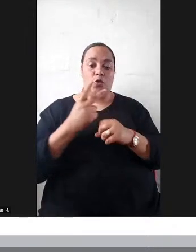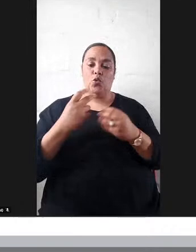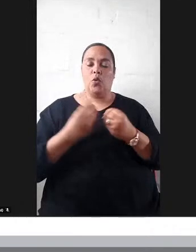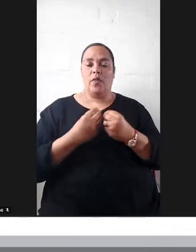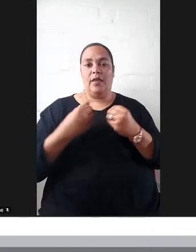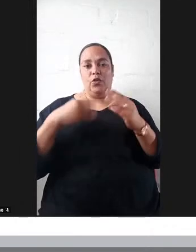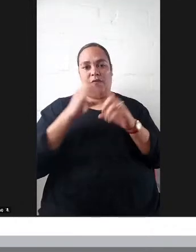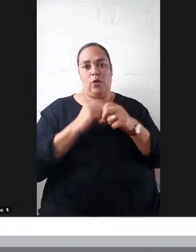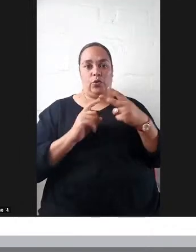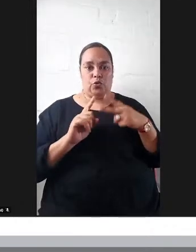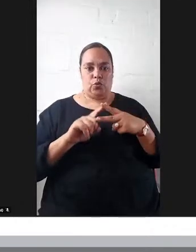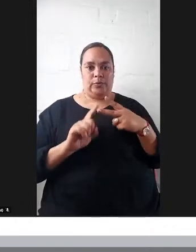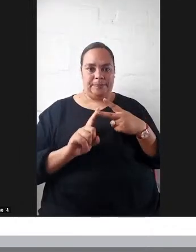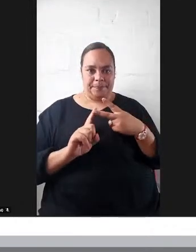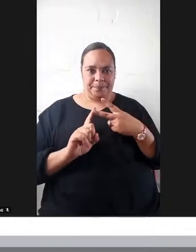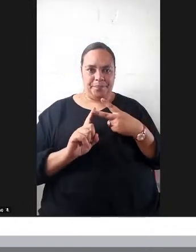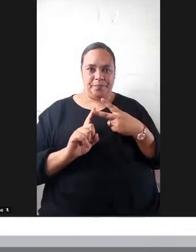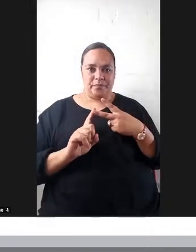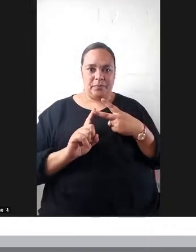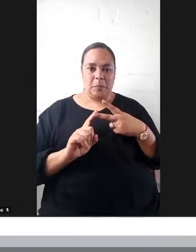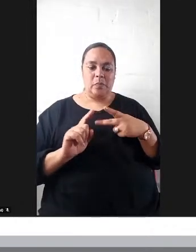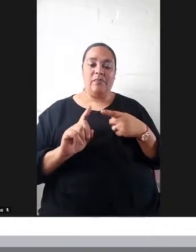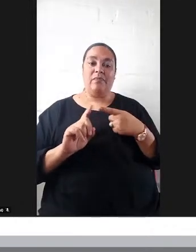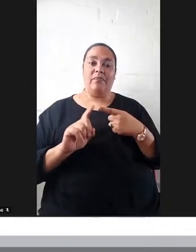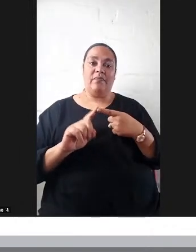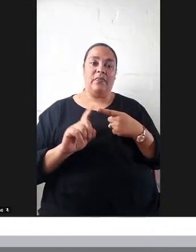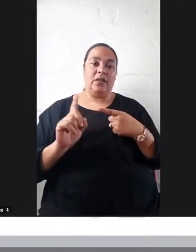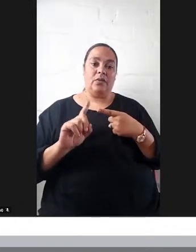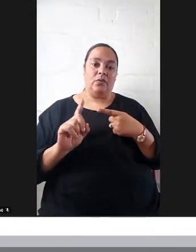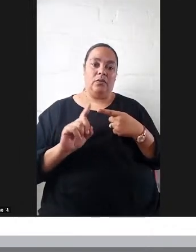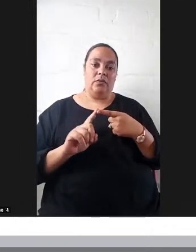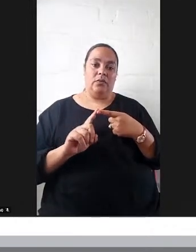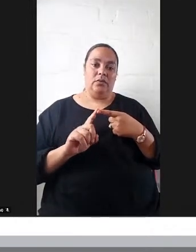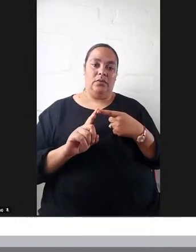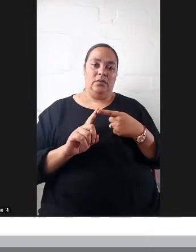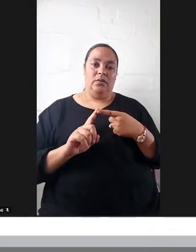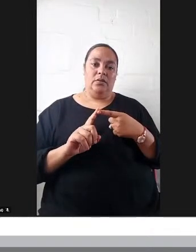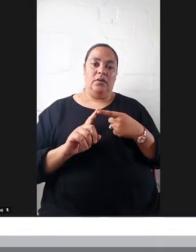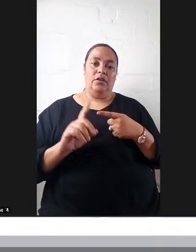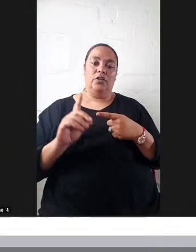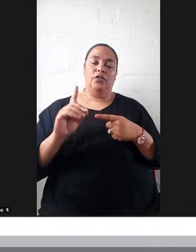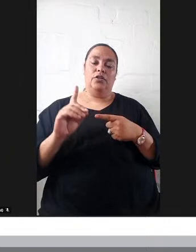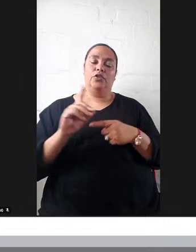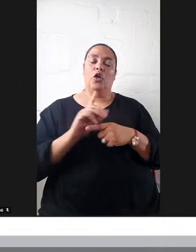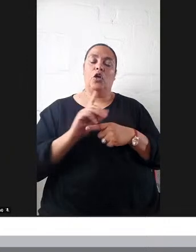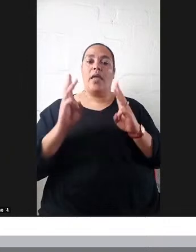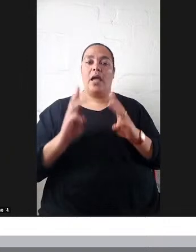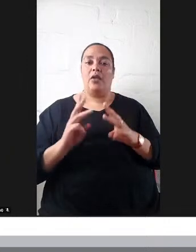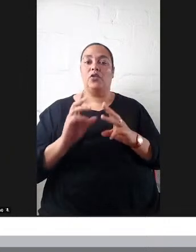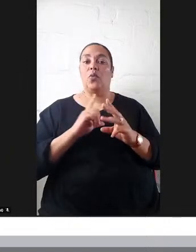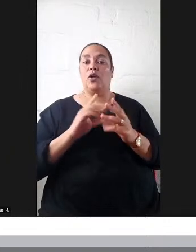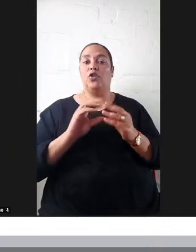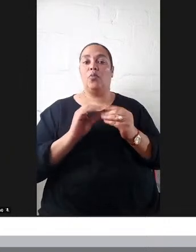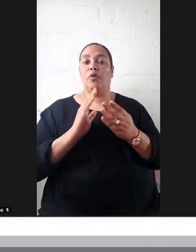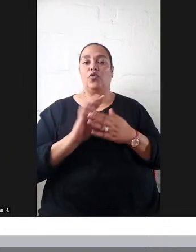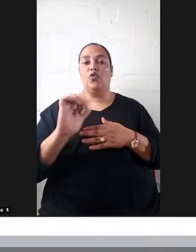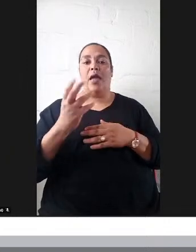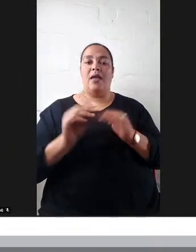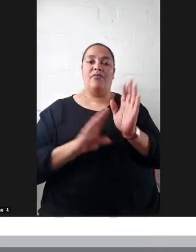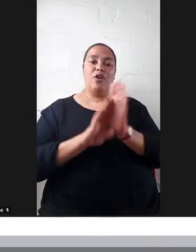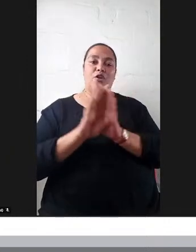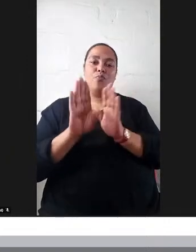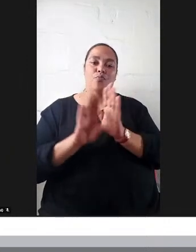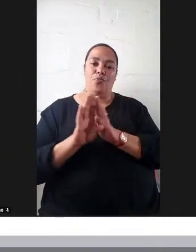the moment. The first is data warehousing to make sure that there's improved